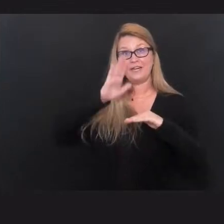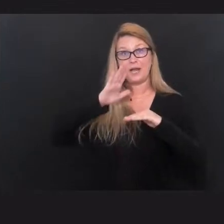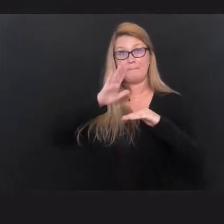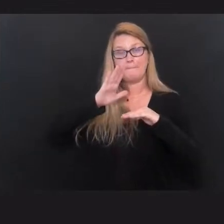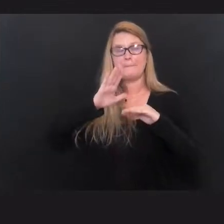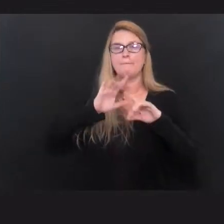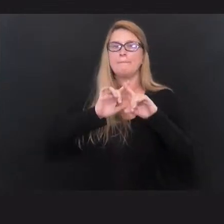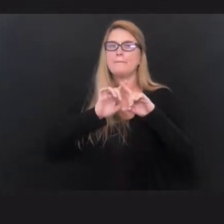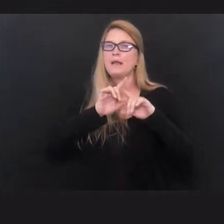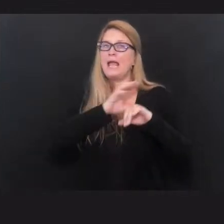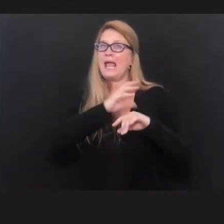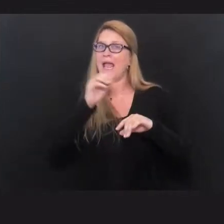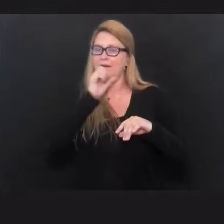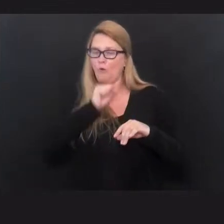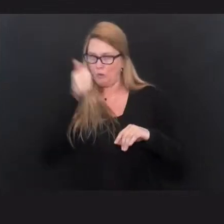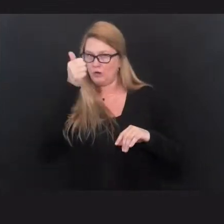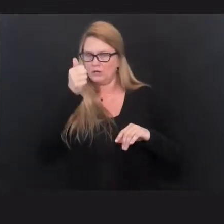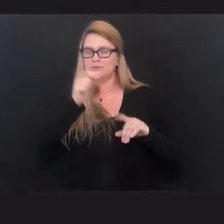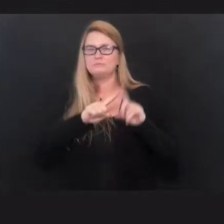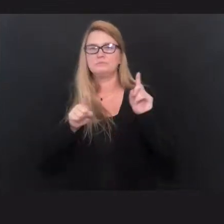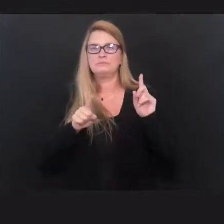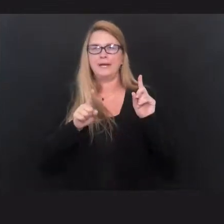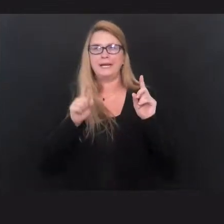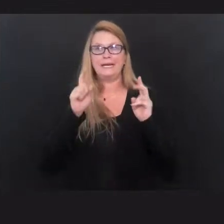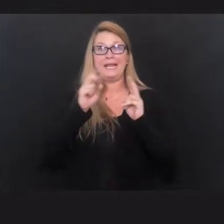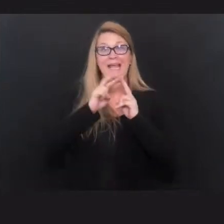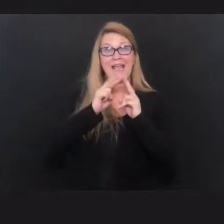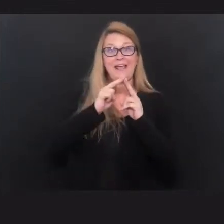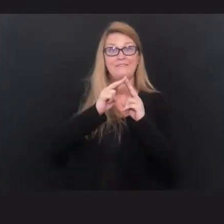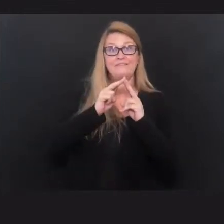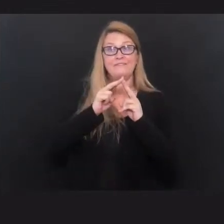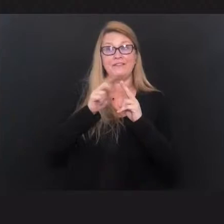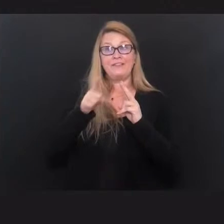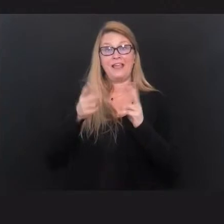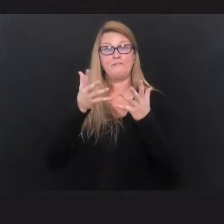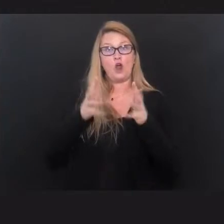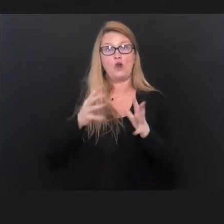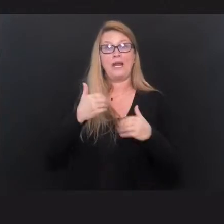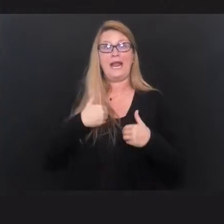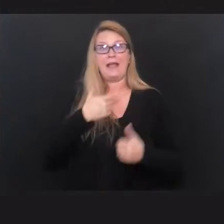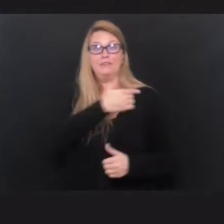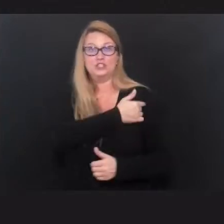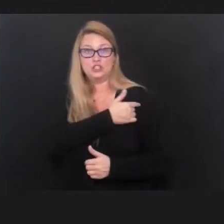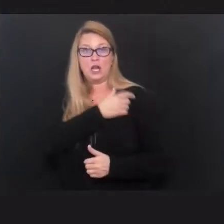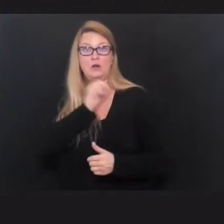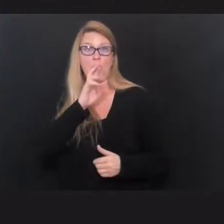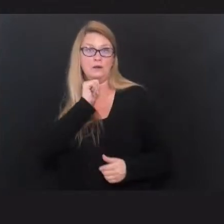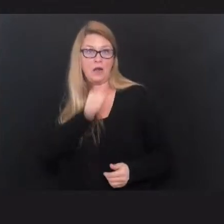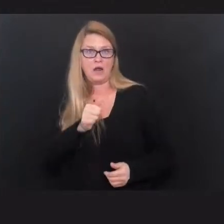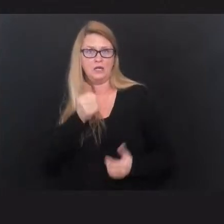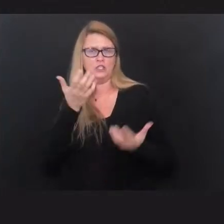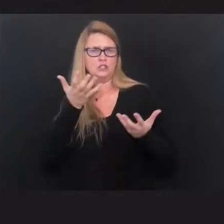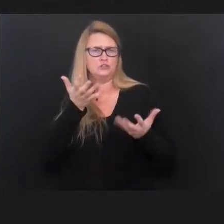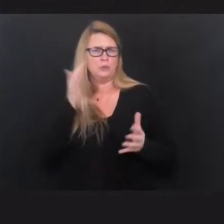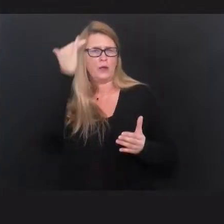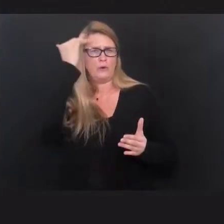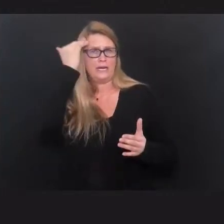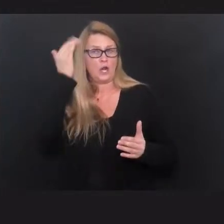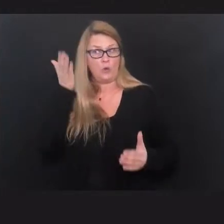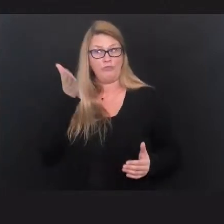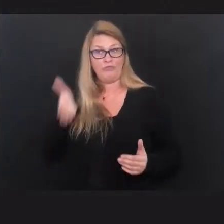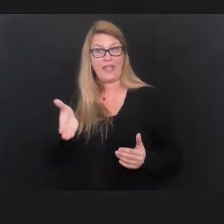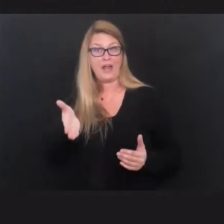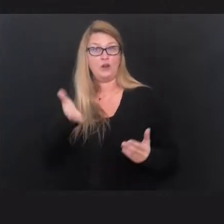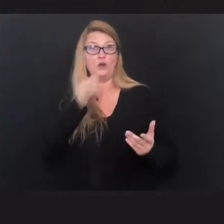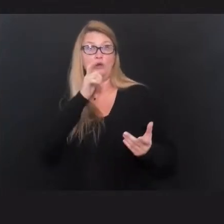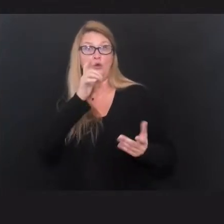age and older, but whether those people have actually gotten a shot yet? Do we know who's in the system who've already